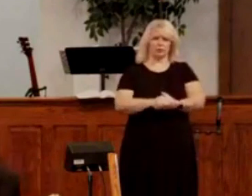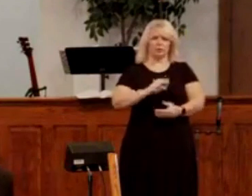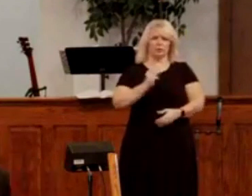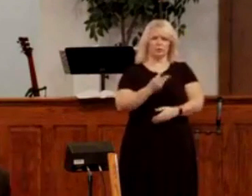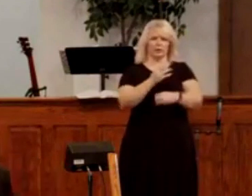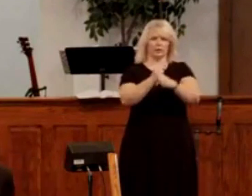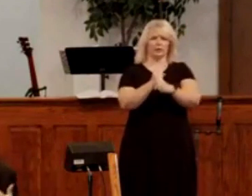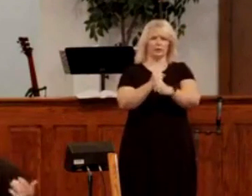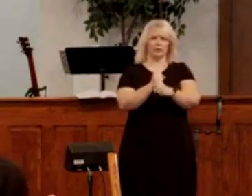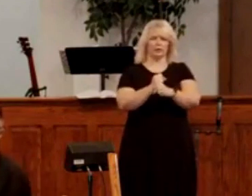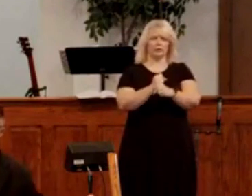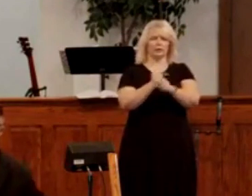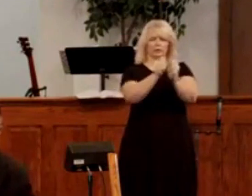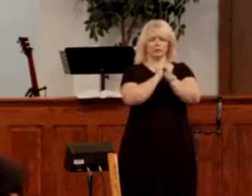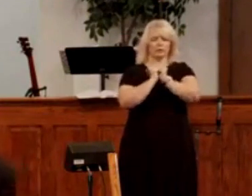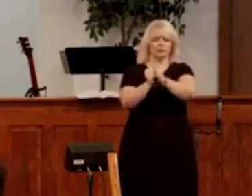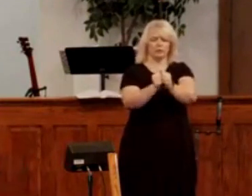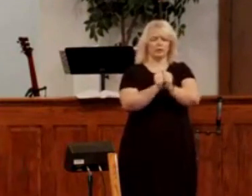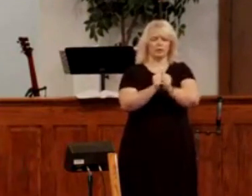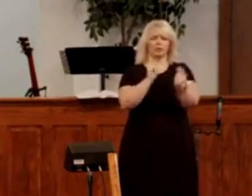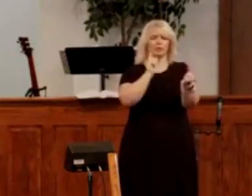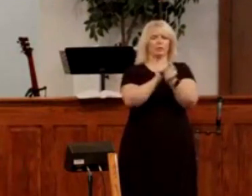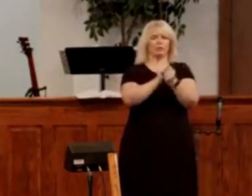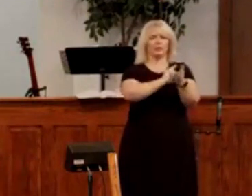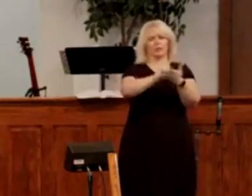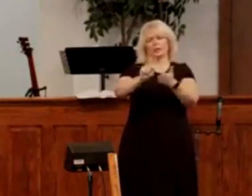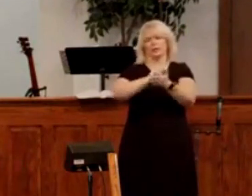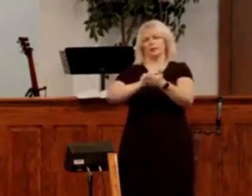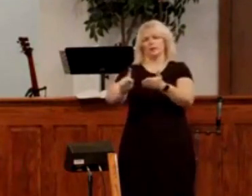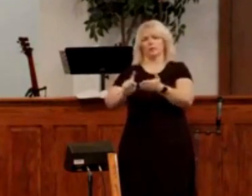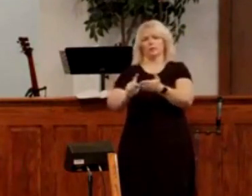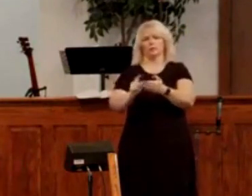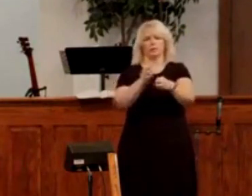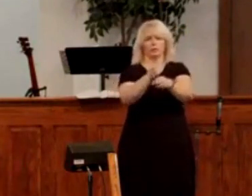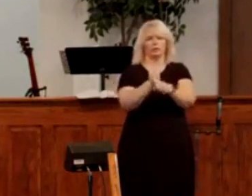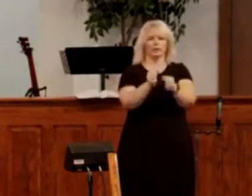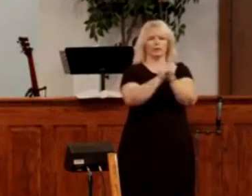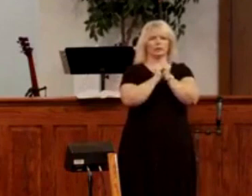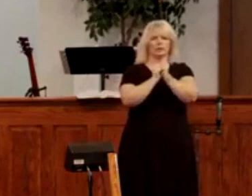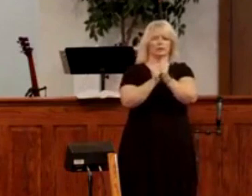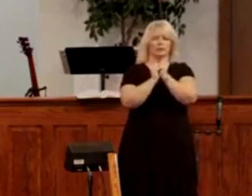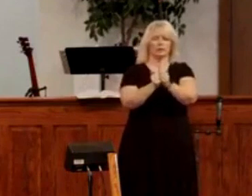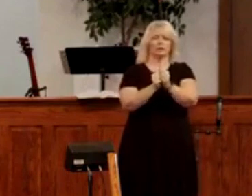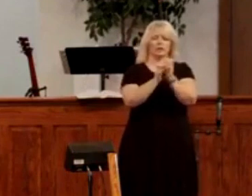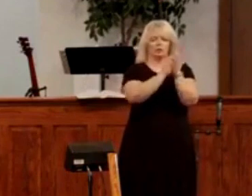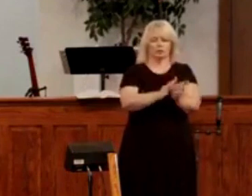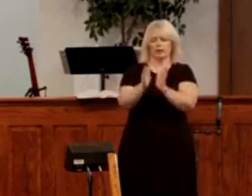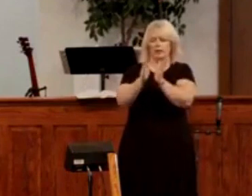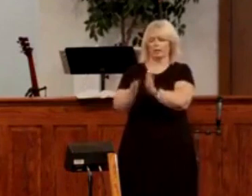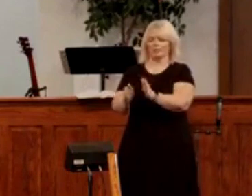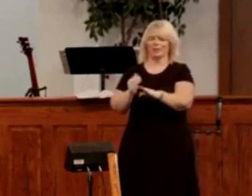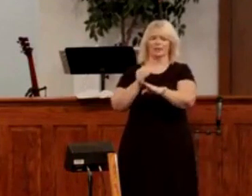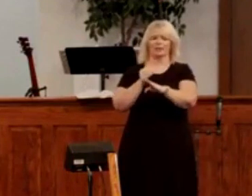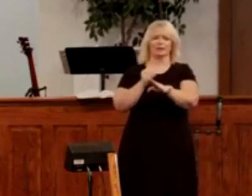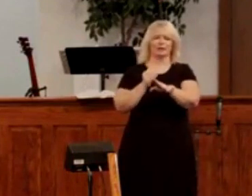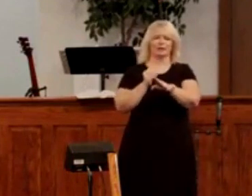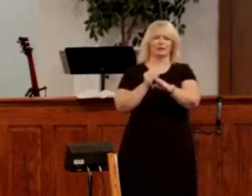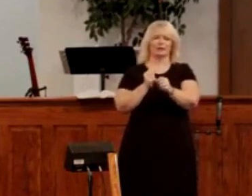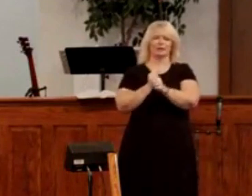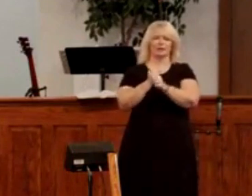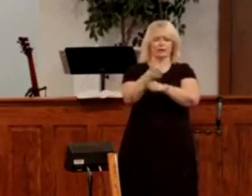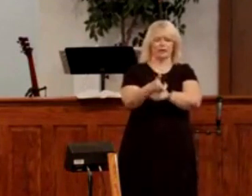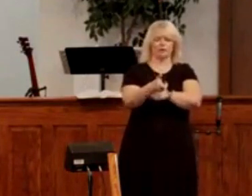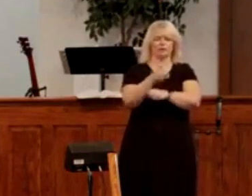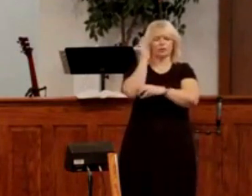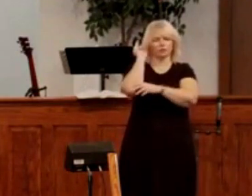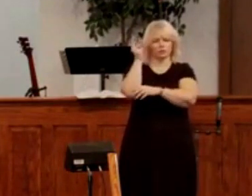get together through the course of the year. We meet every week. But we get together and we plan next year's sermons. We